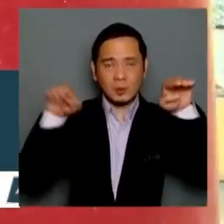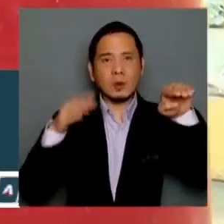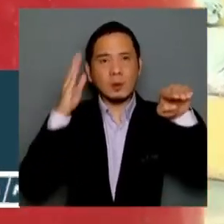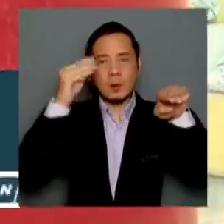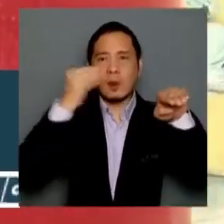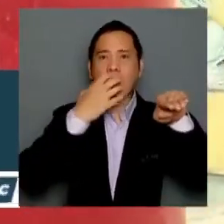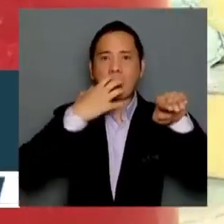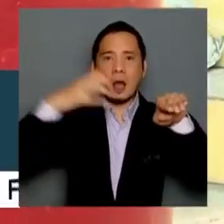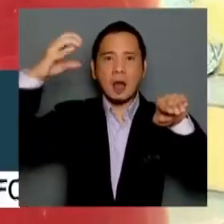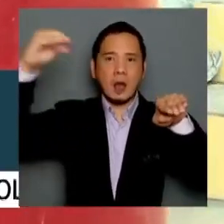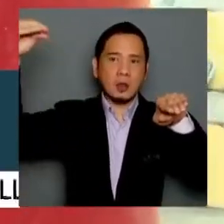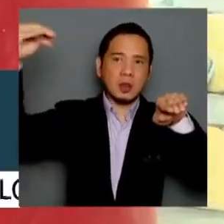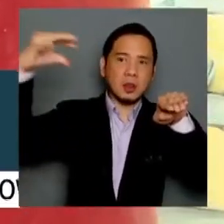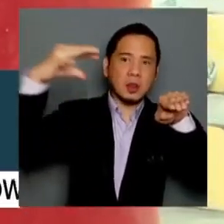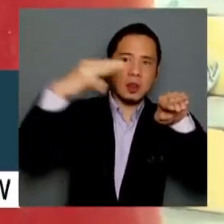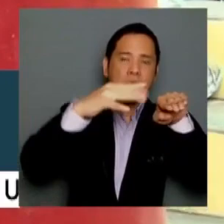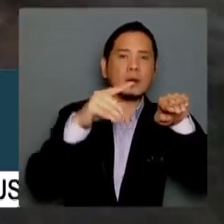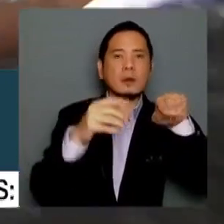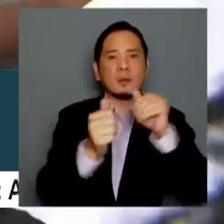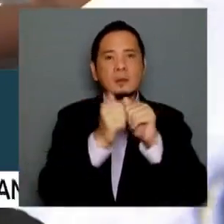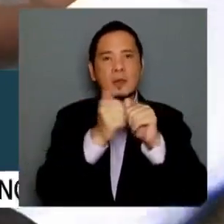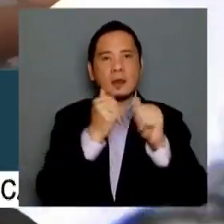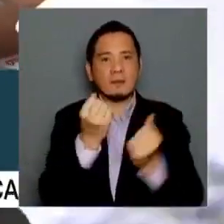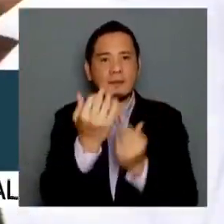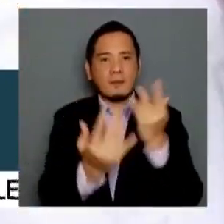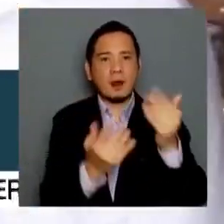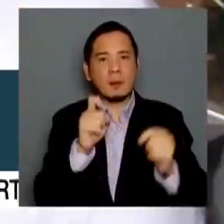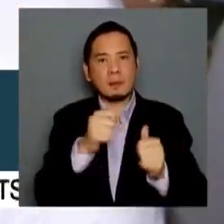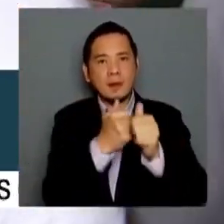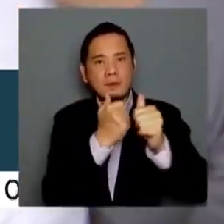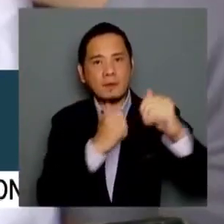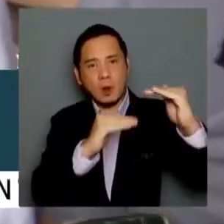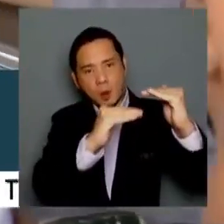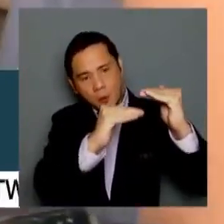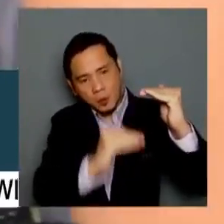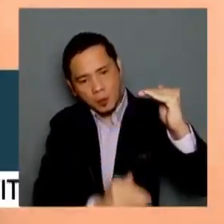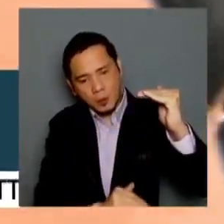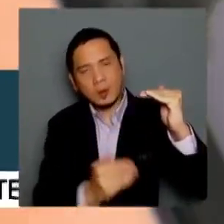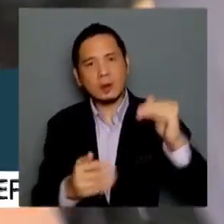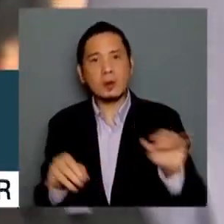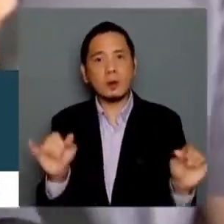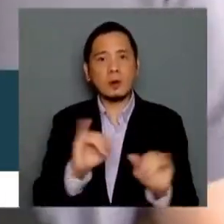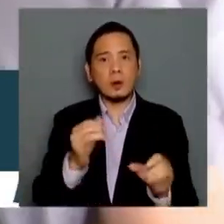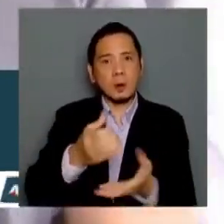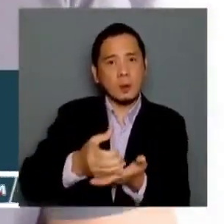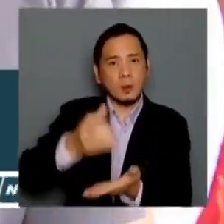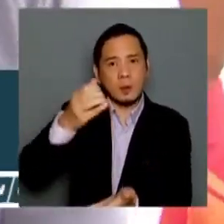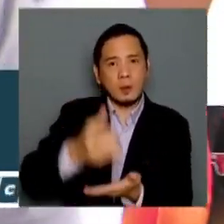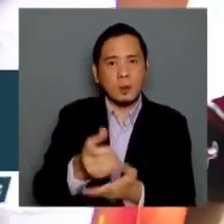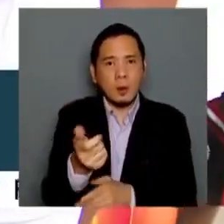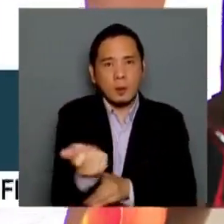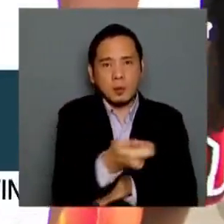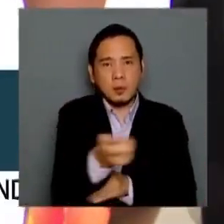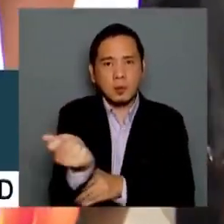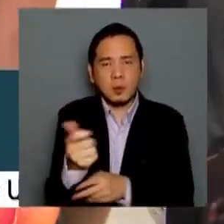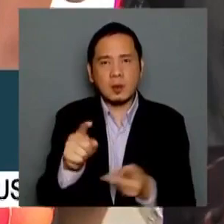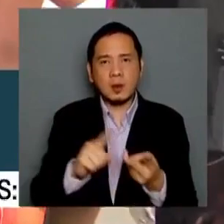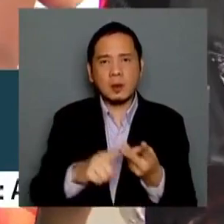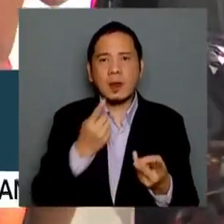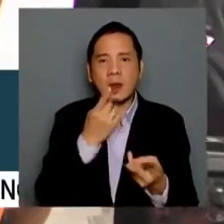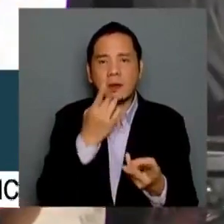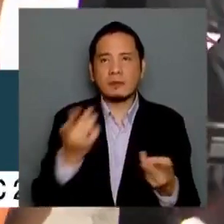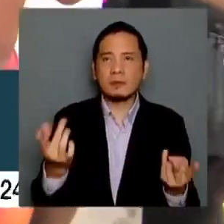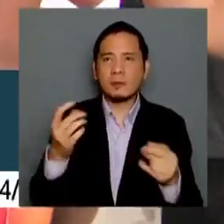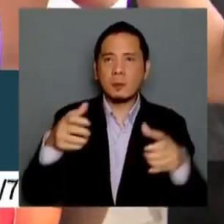heat transfer to the chemicals of the fireworks. There should be fire extinguishers and smoke detectors present in their stores.